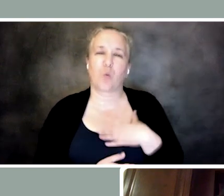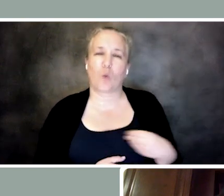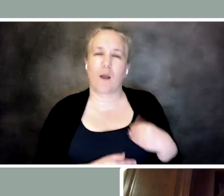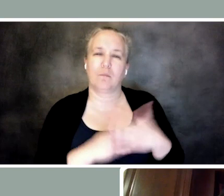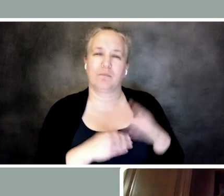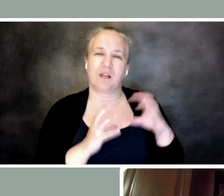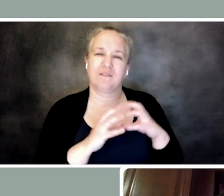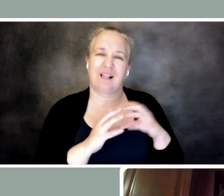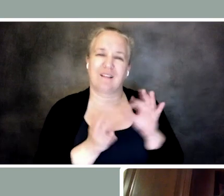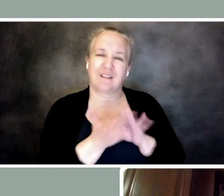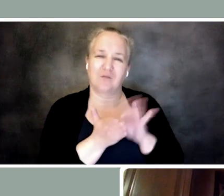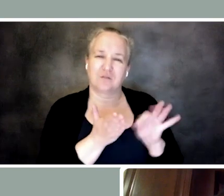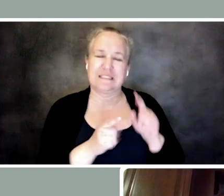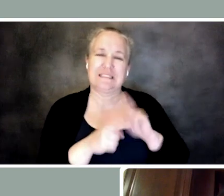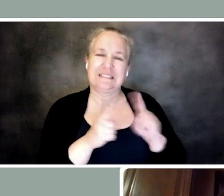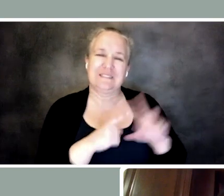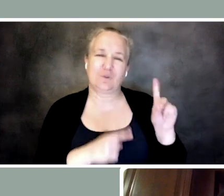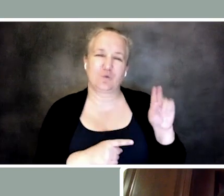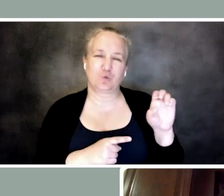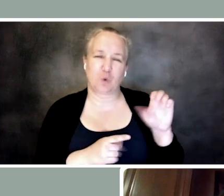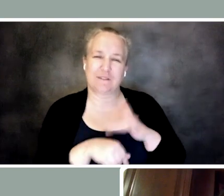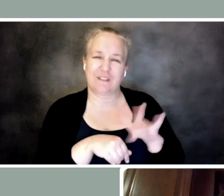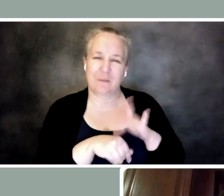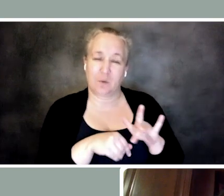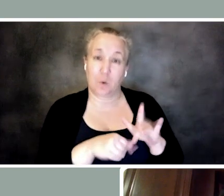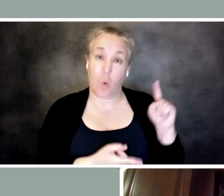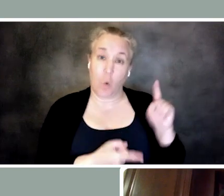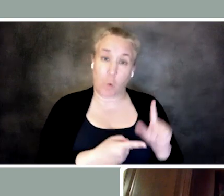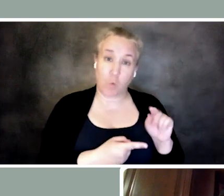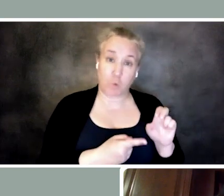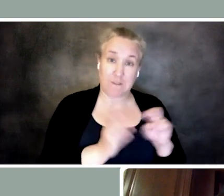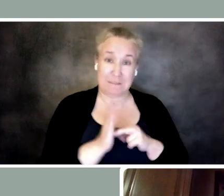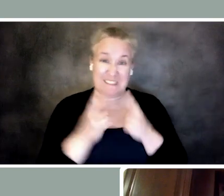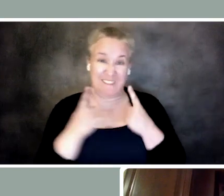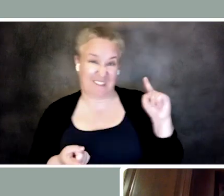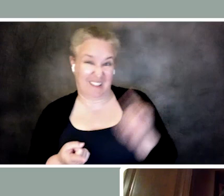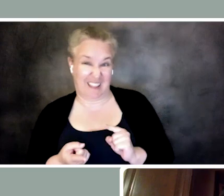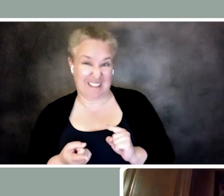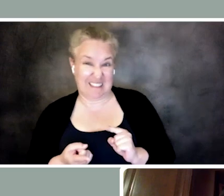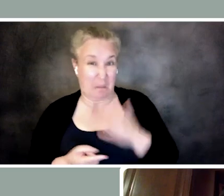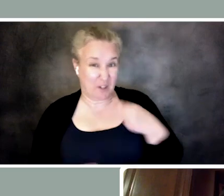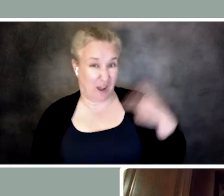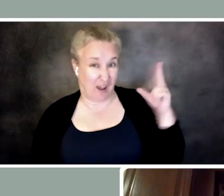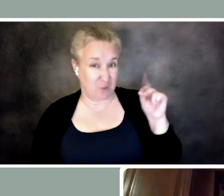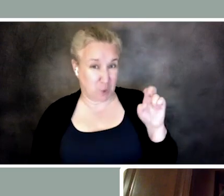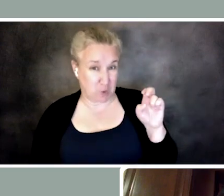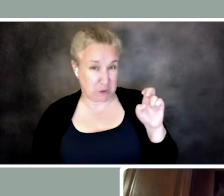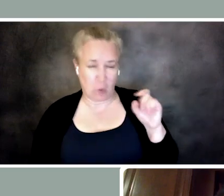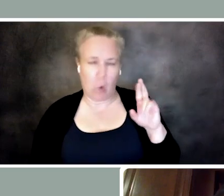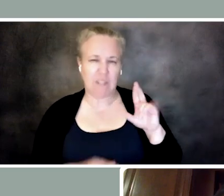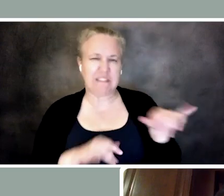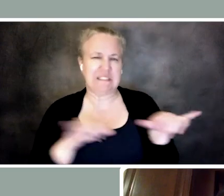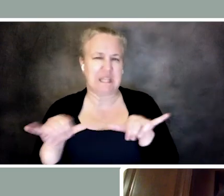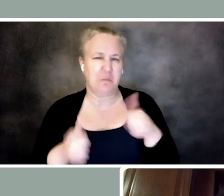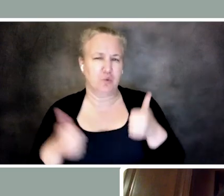and the different dosages available. Is a lower dose less effective? Is the higher dose better? Do they all work the same? But